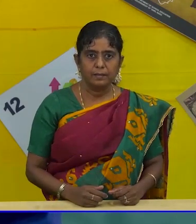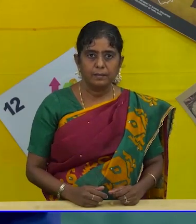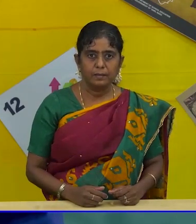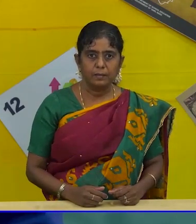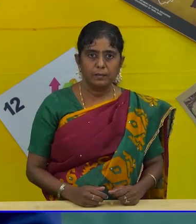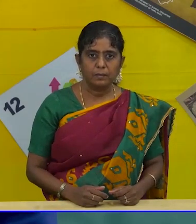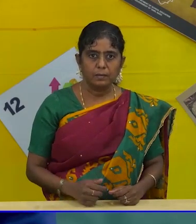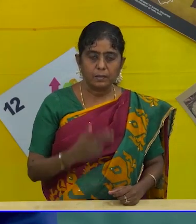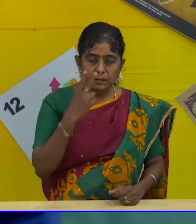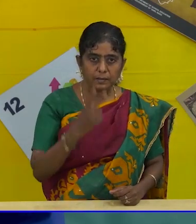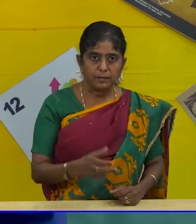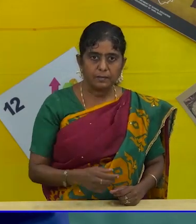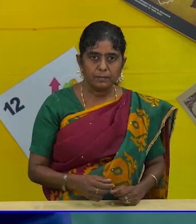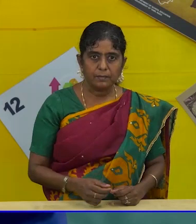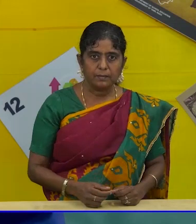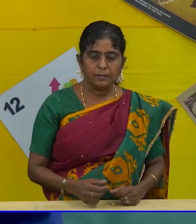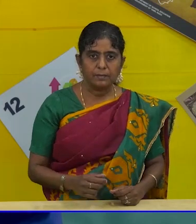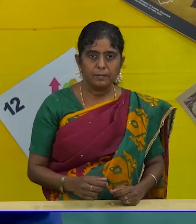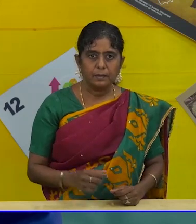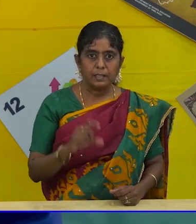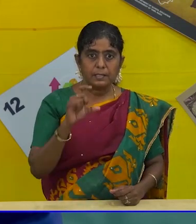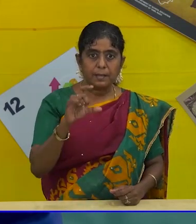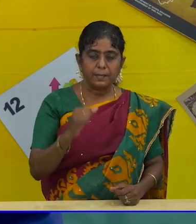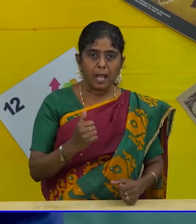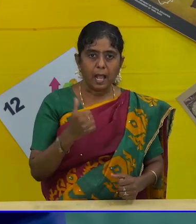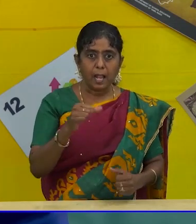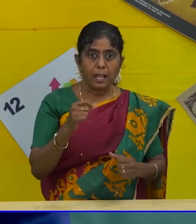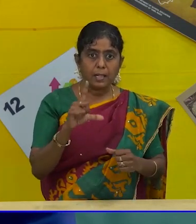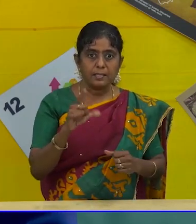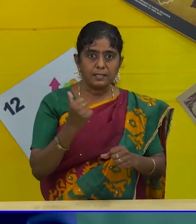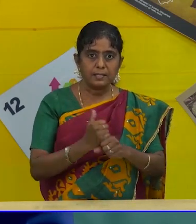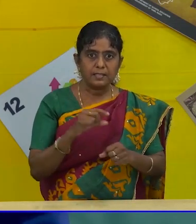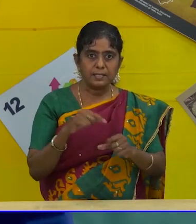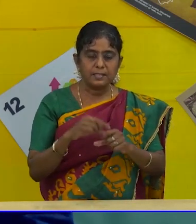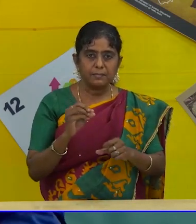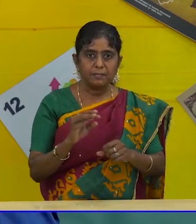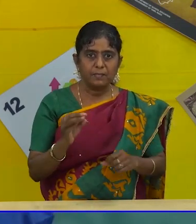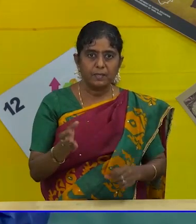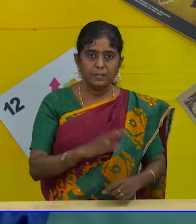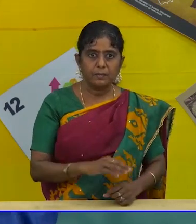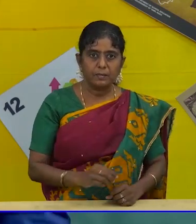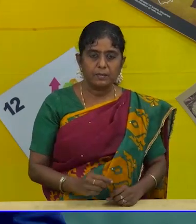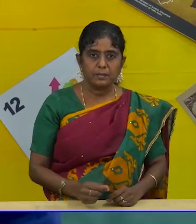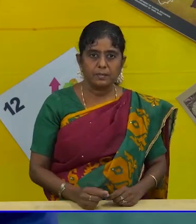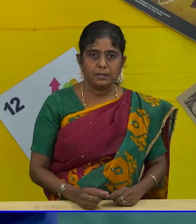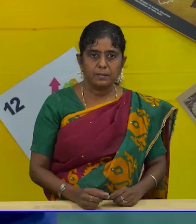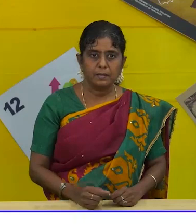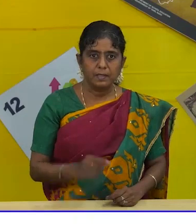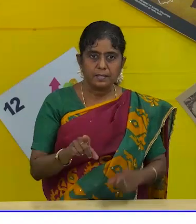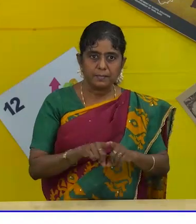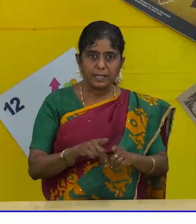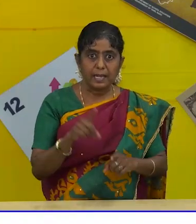class, you are going to see the chapter of algebra. The very first topic in this algebra